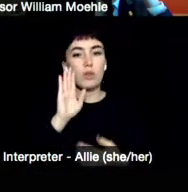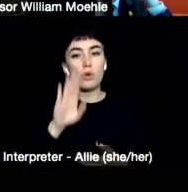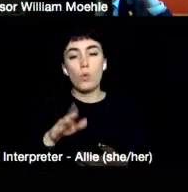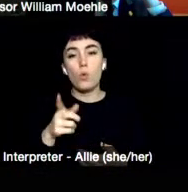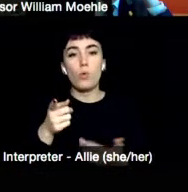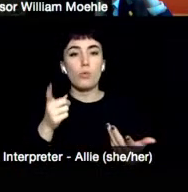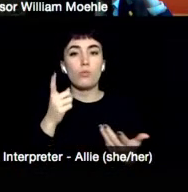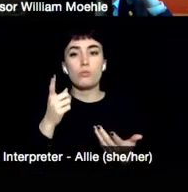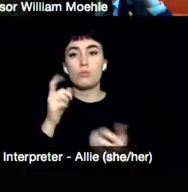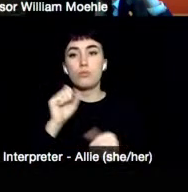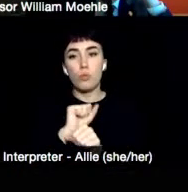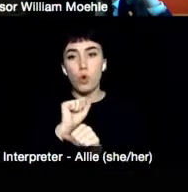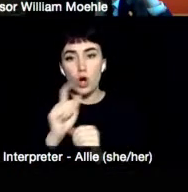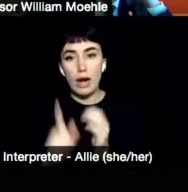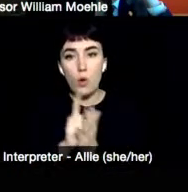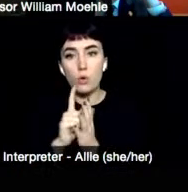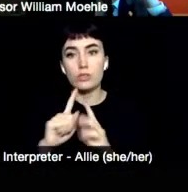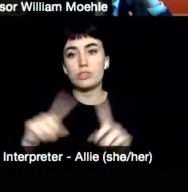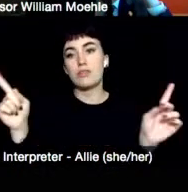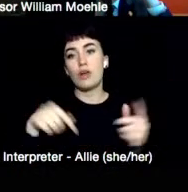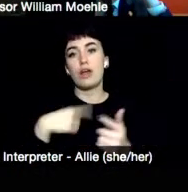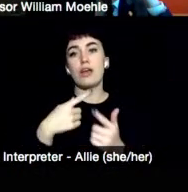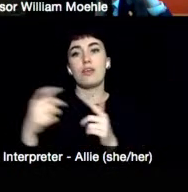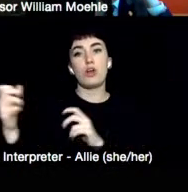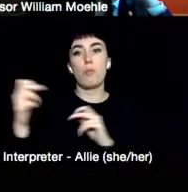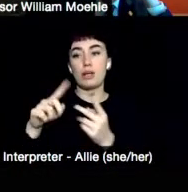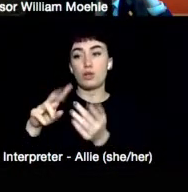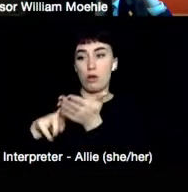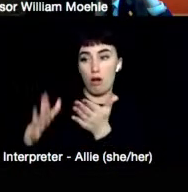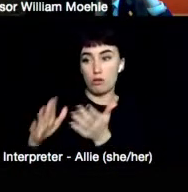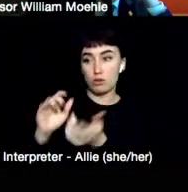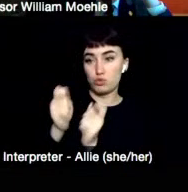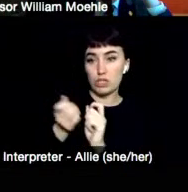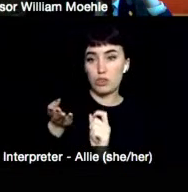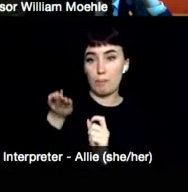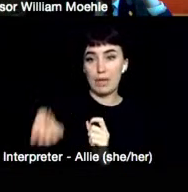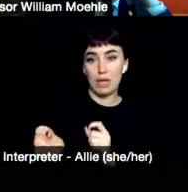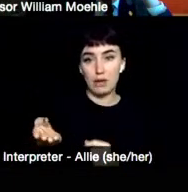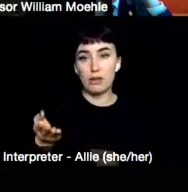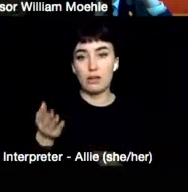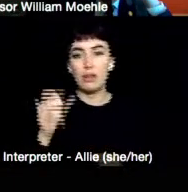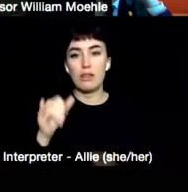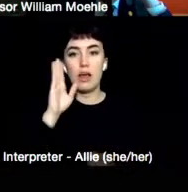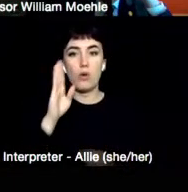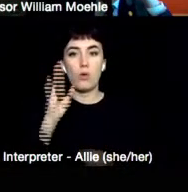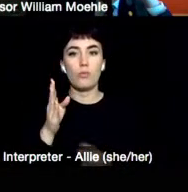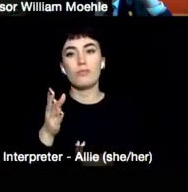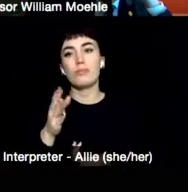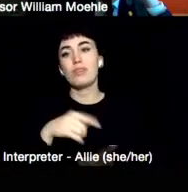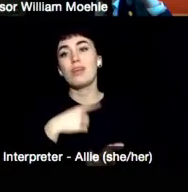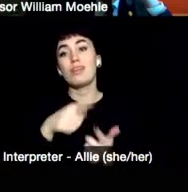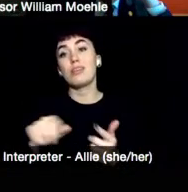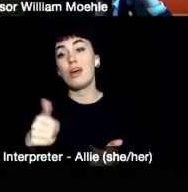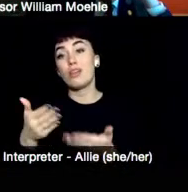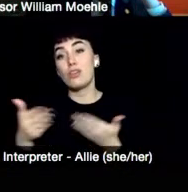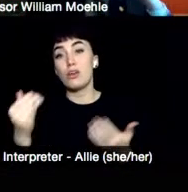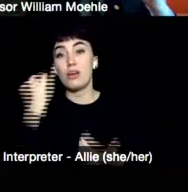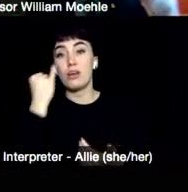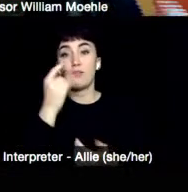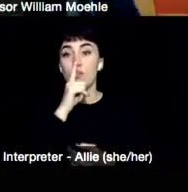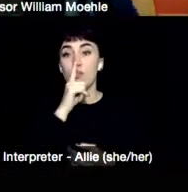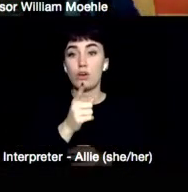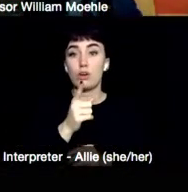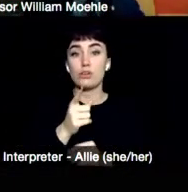different work hours, and then go back to our contractor to change the bid. So that would be that. And then the other thing is if there